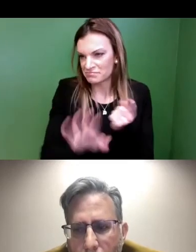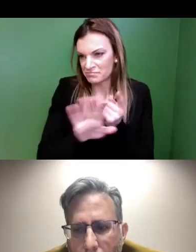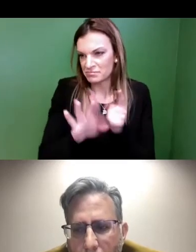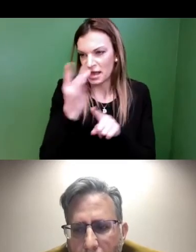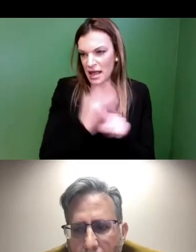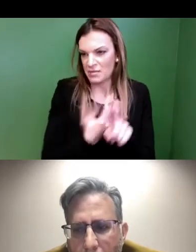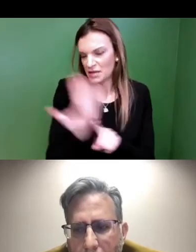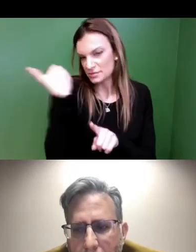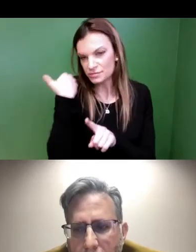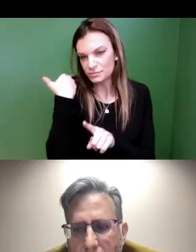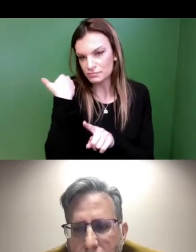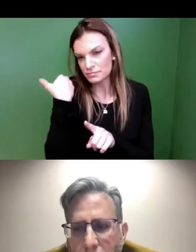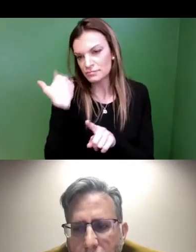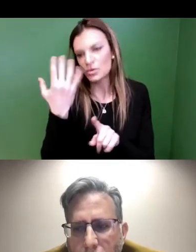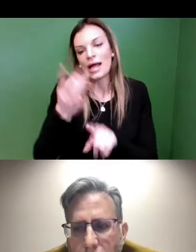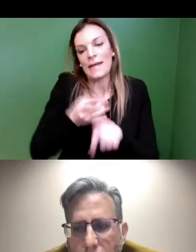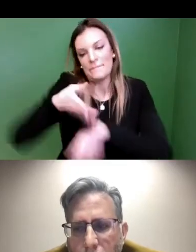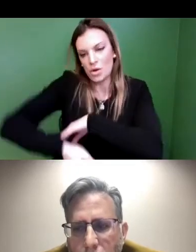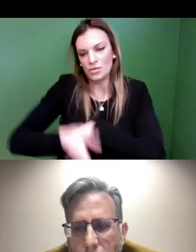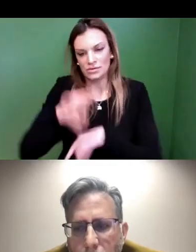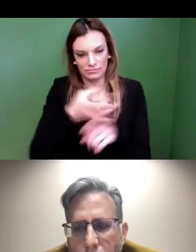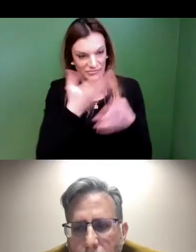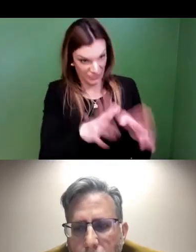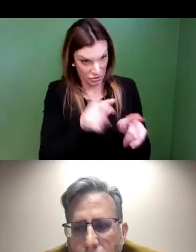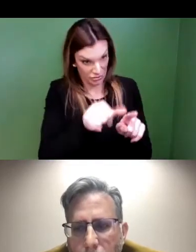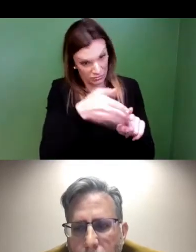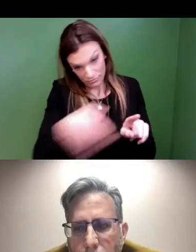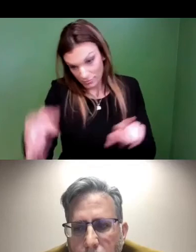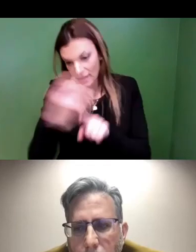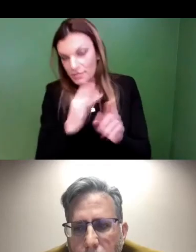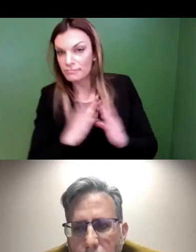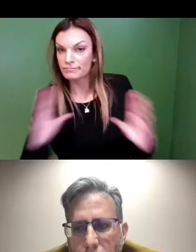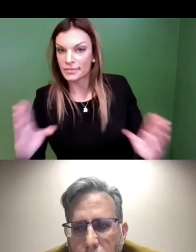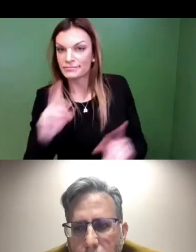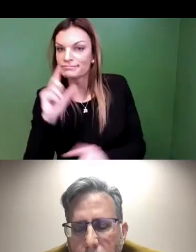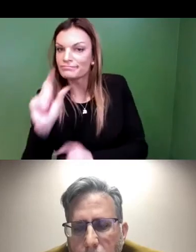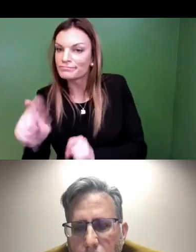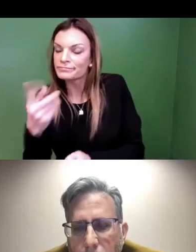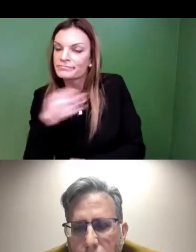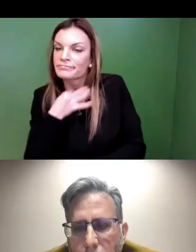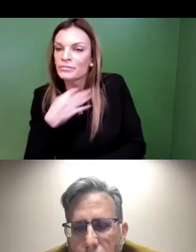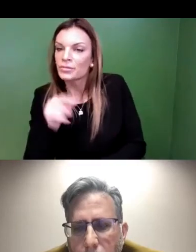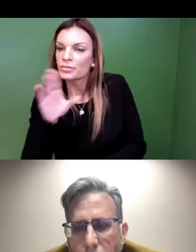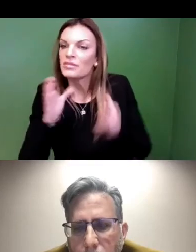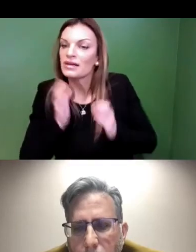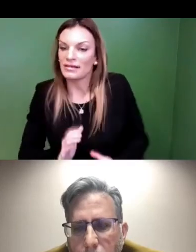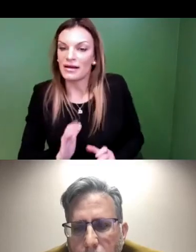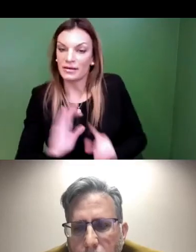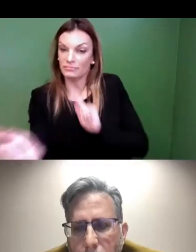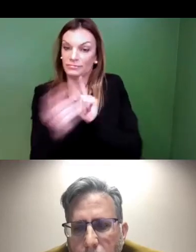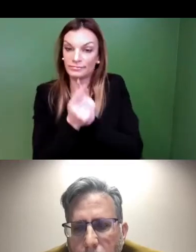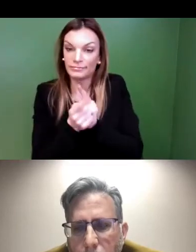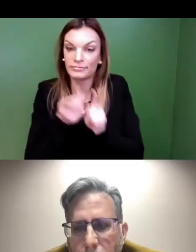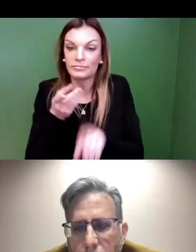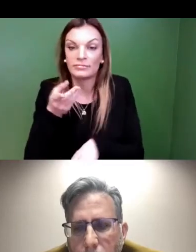post. Could you kind of tell us what you've seen as far as when clients have come to you immediately